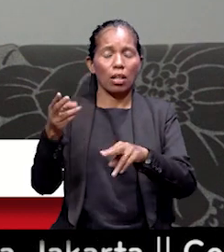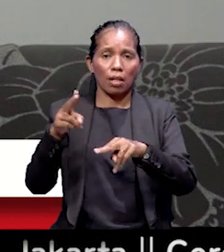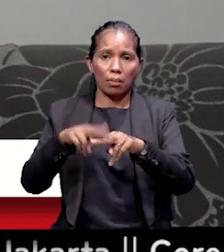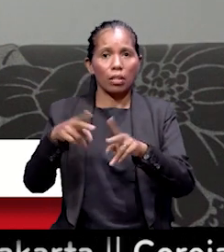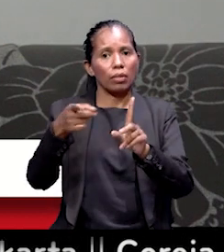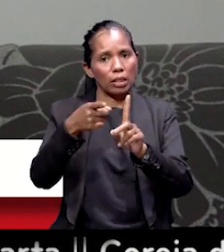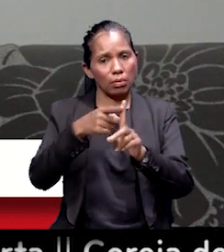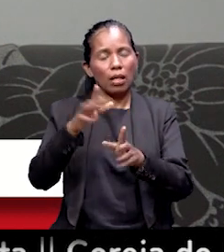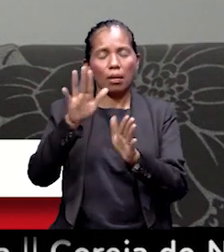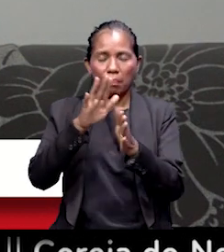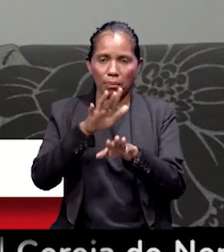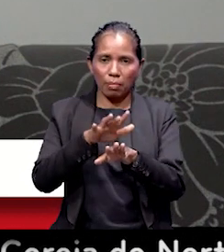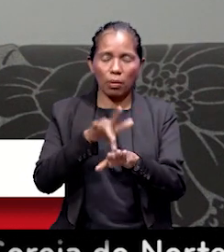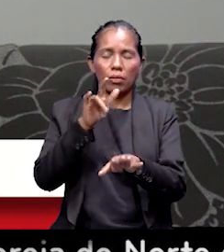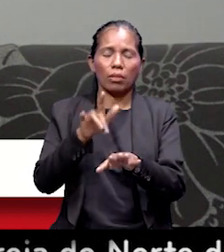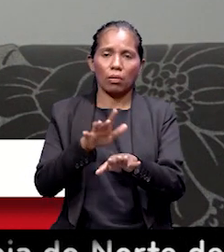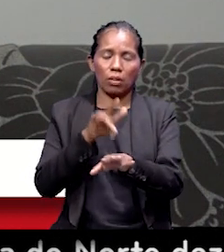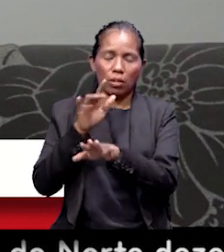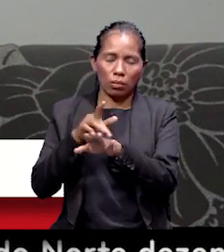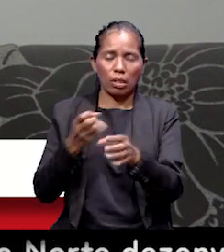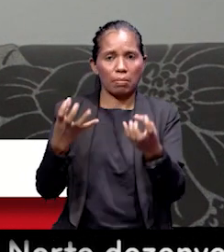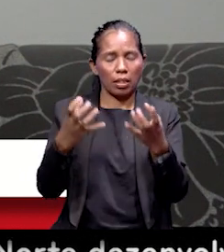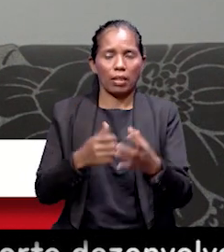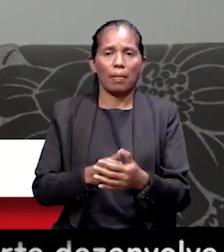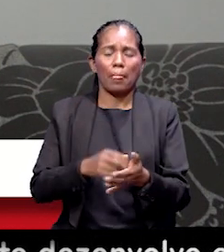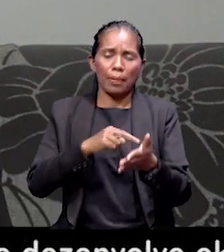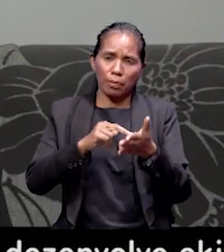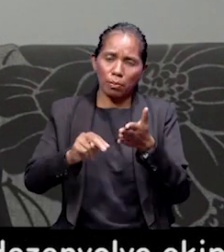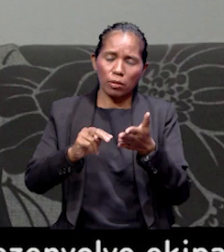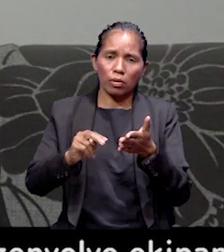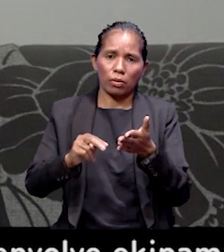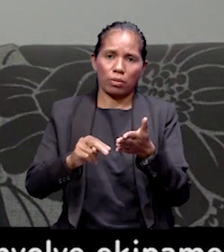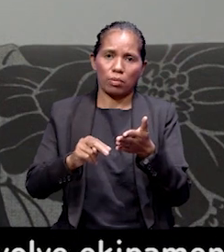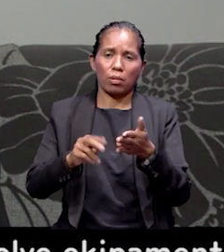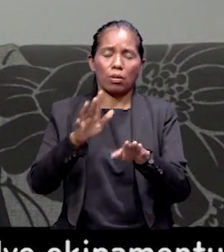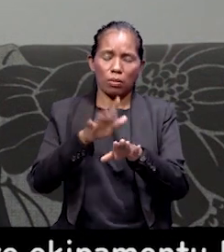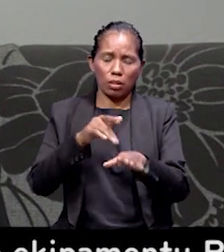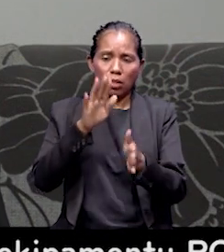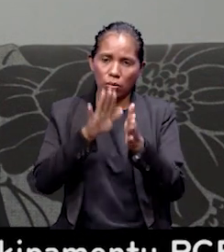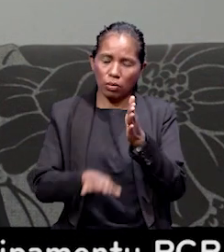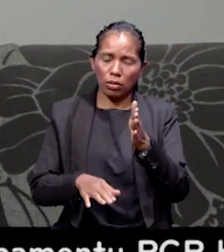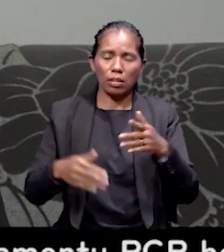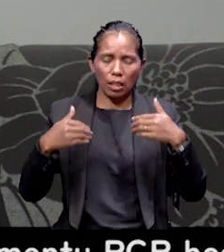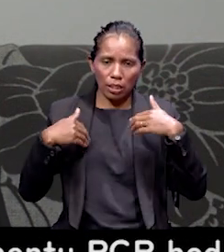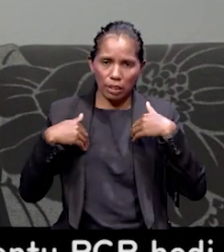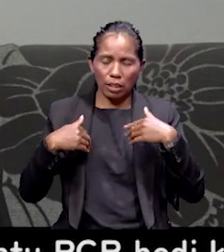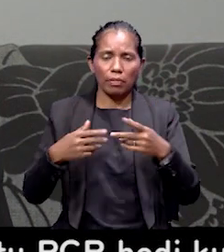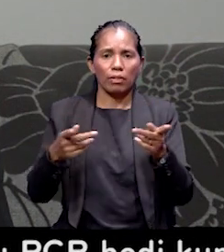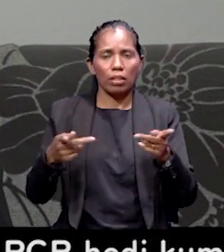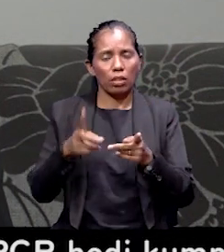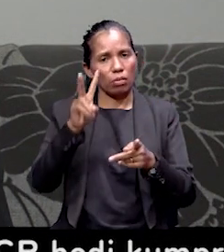kasus maso bele redus, bele menos. Numur kasus nampak ke menos ne, so ia kondisoins ruade, maka